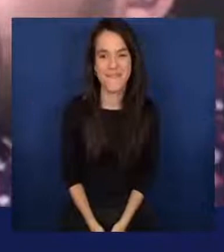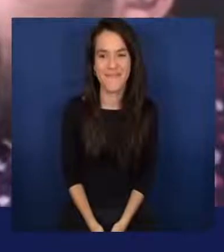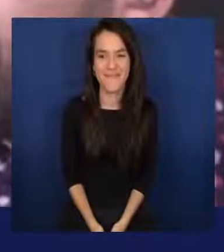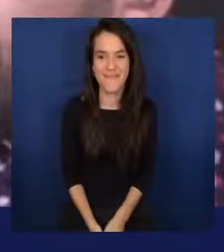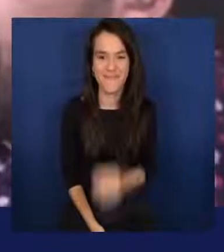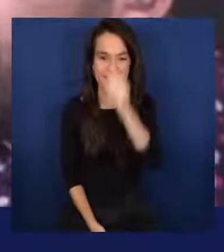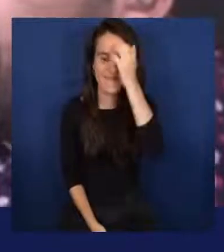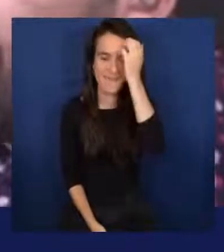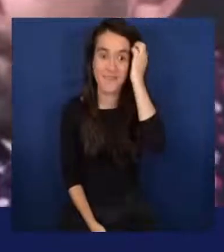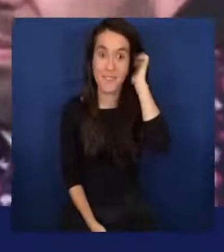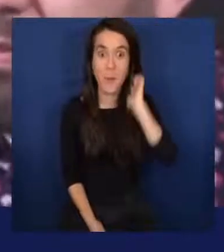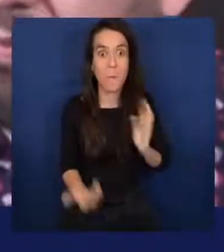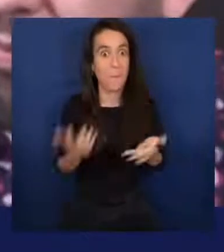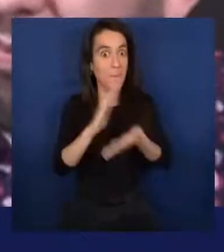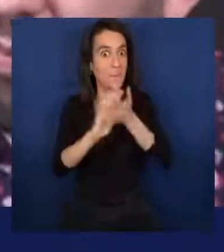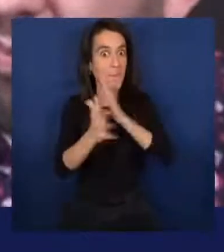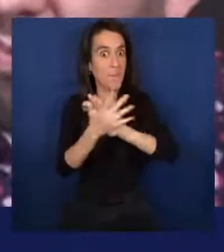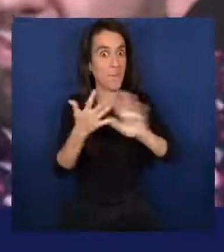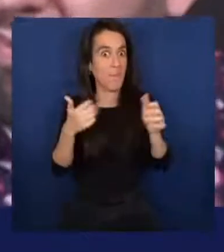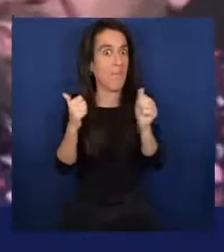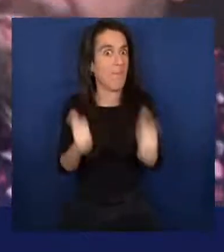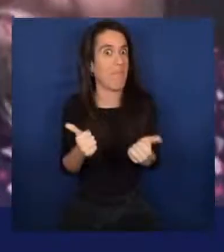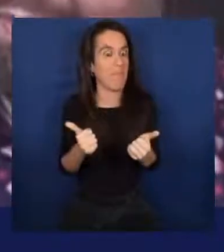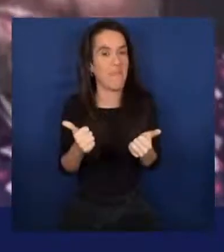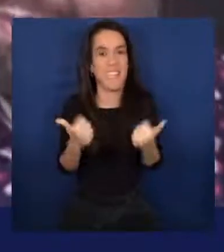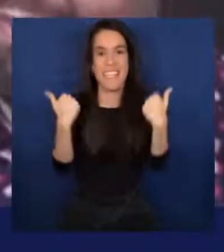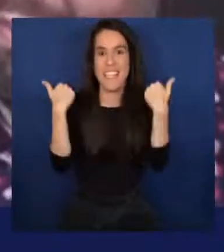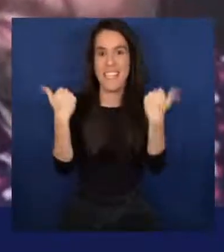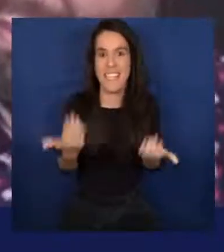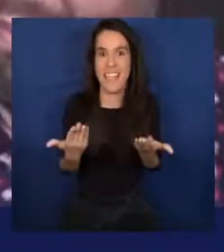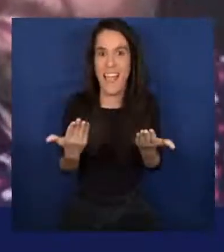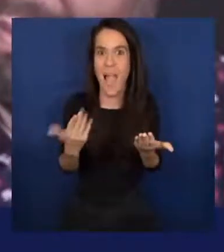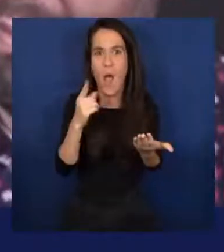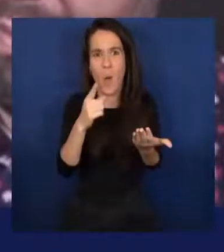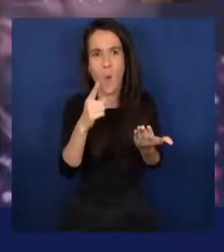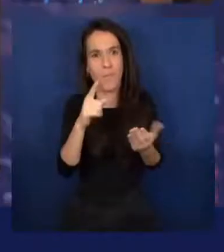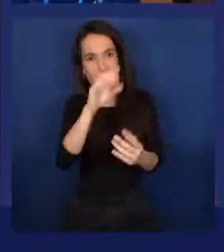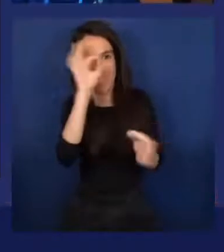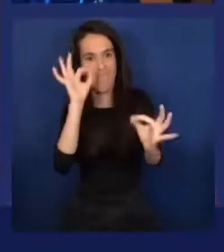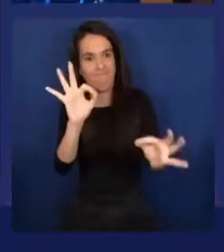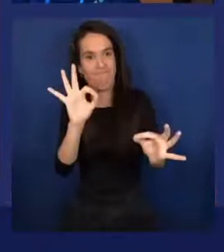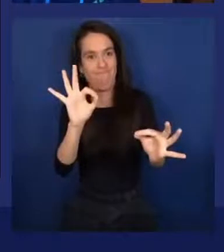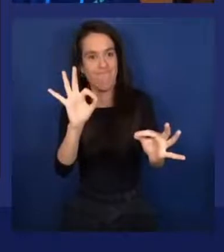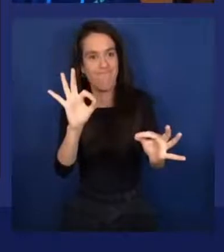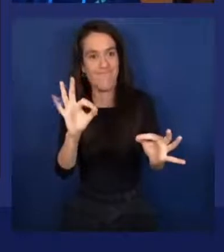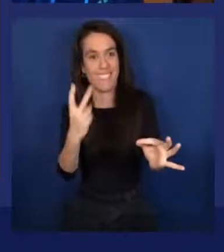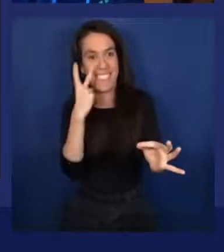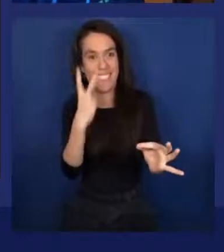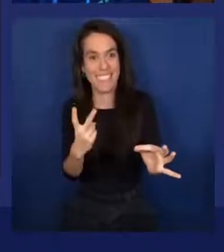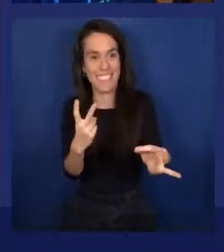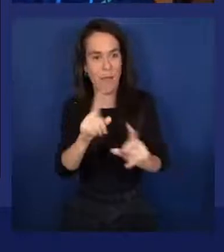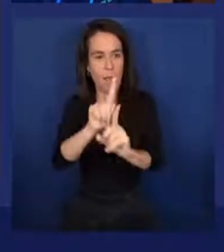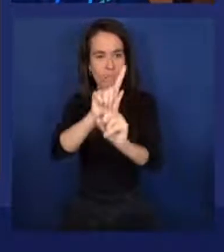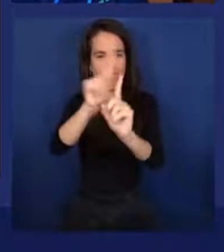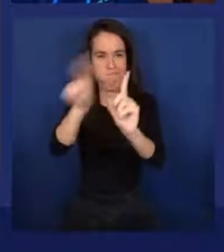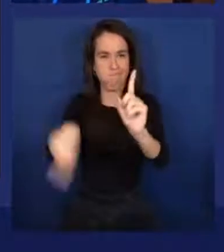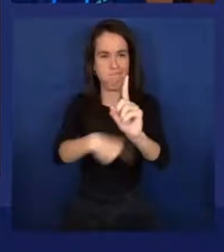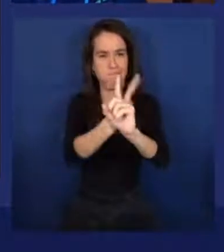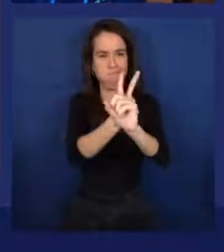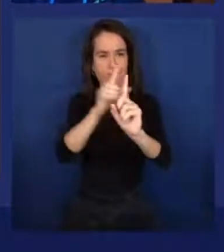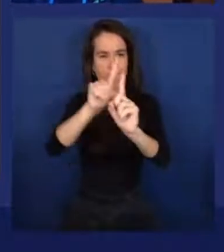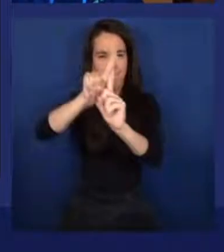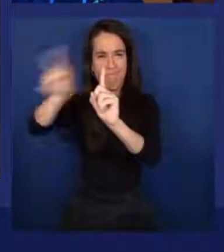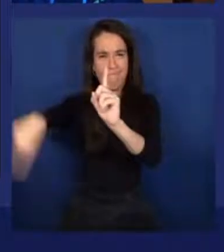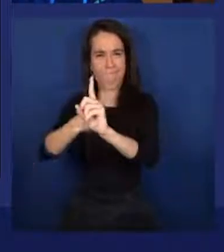Yeah, we're done. And the good news, and of course this is sort of perfect, right? The model is very precise, so it can tell you